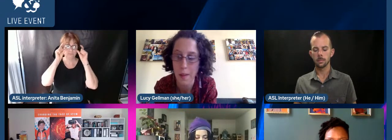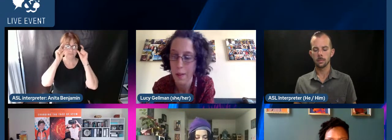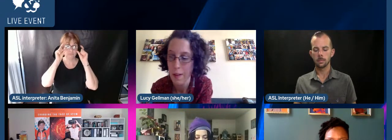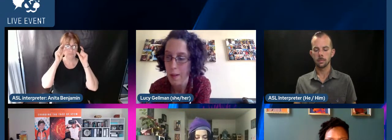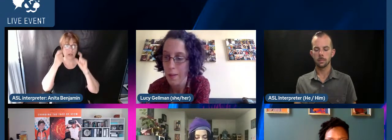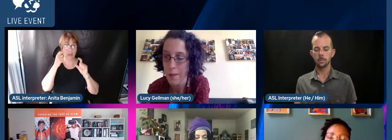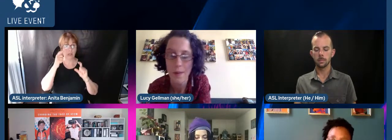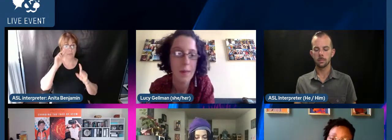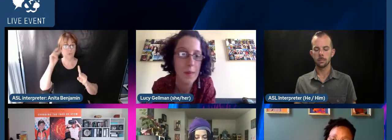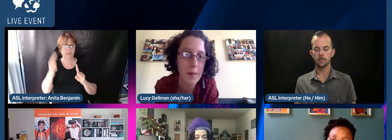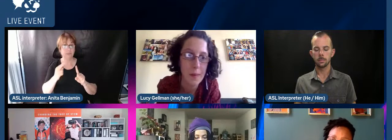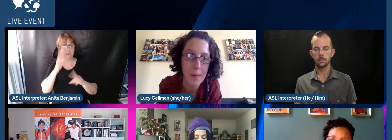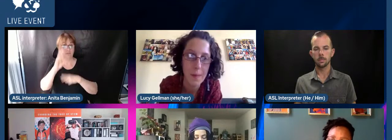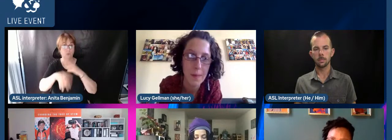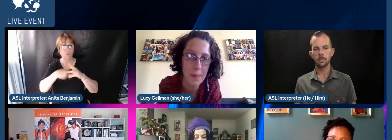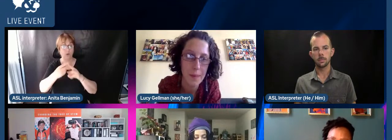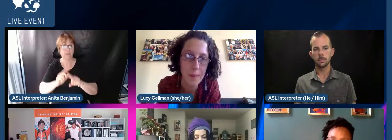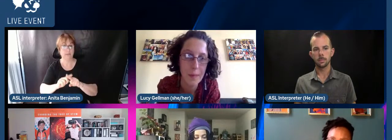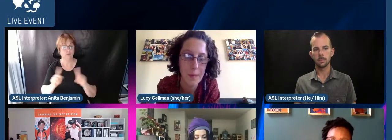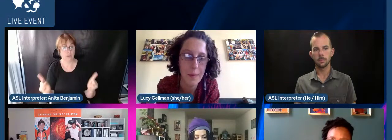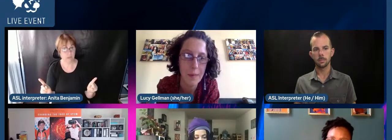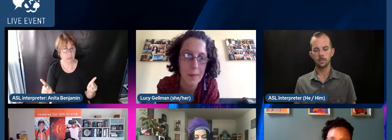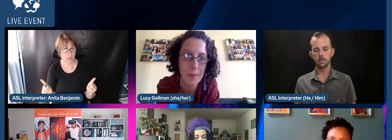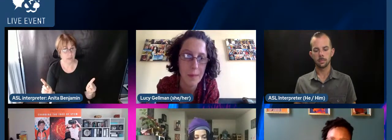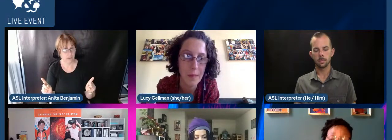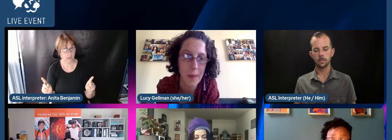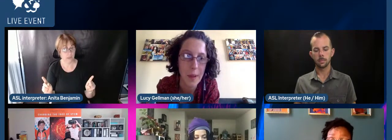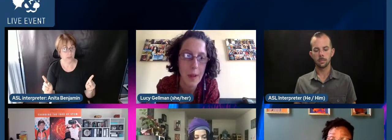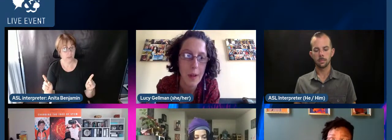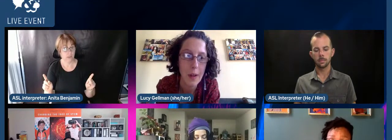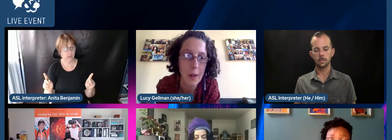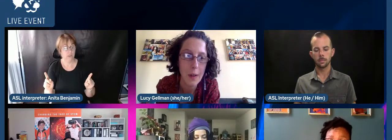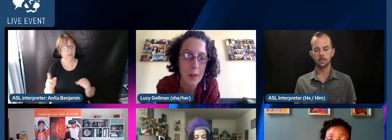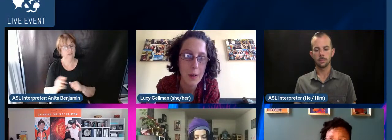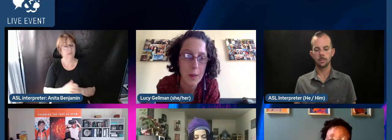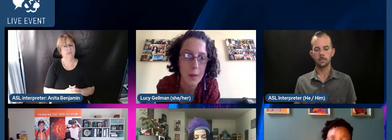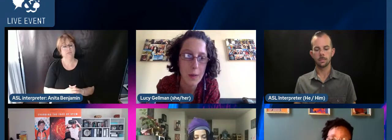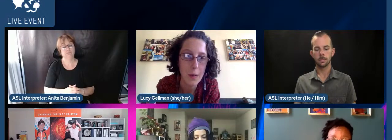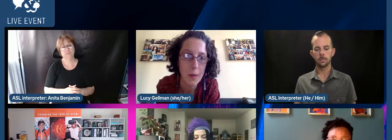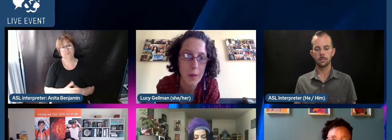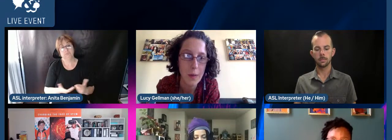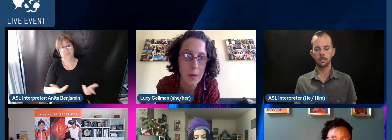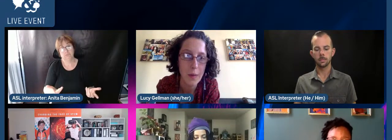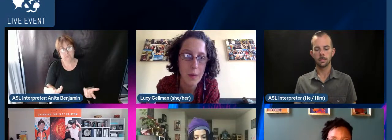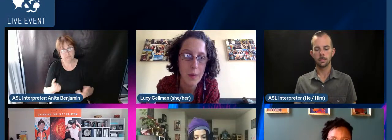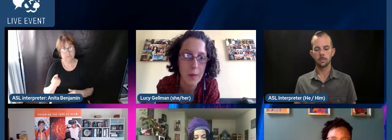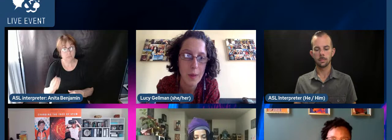world differently. Get to see me or those like me differently. So